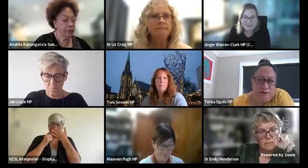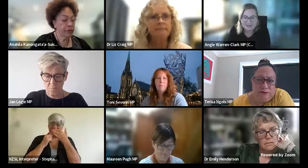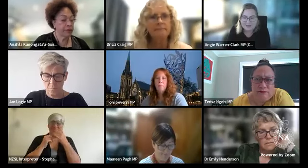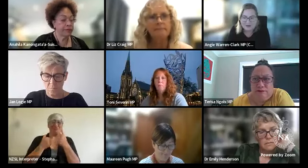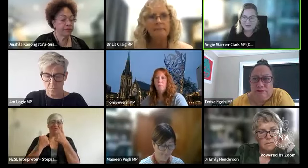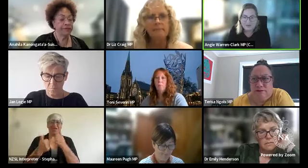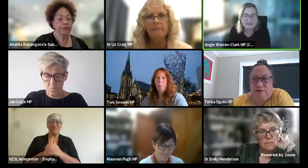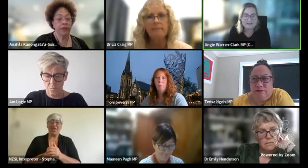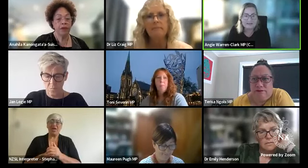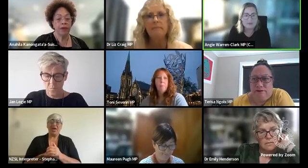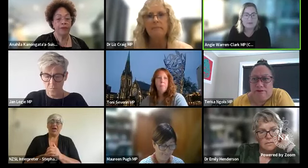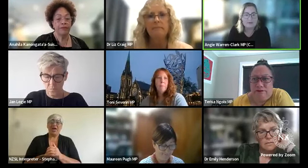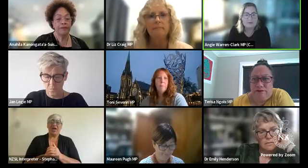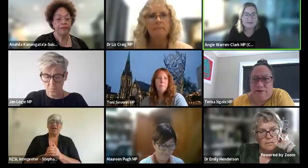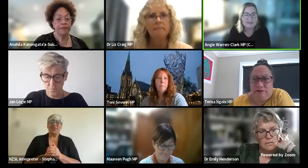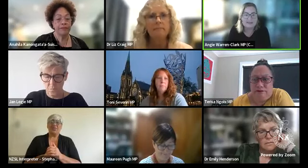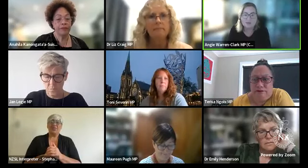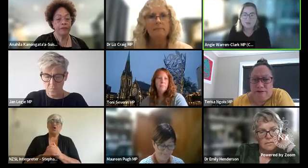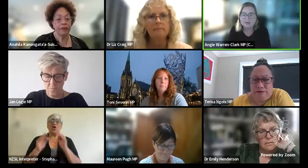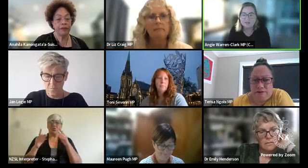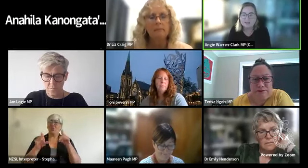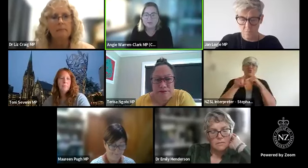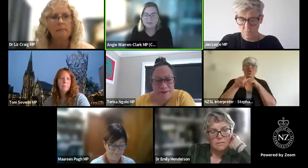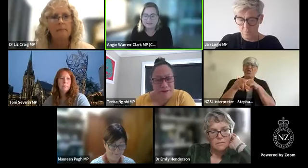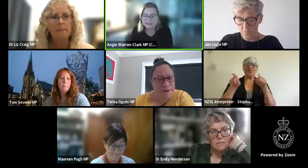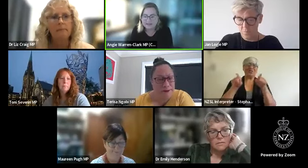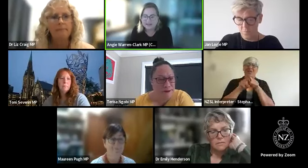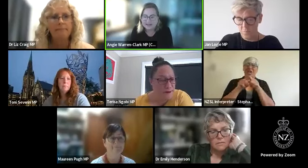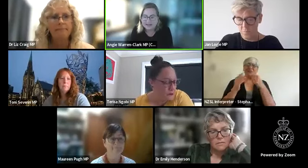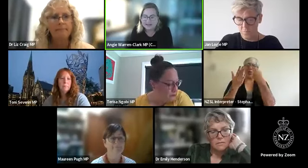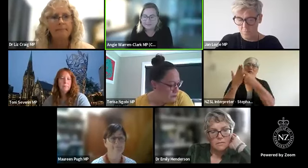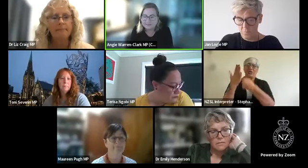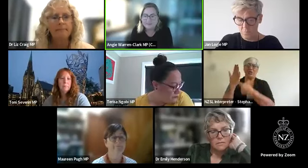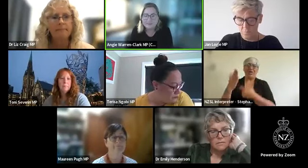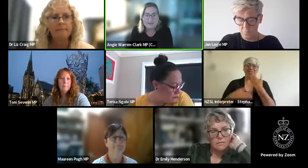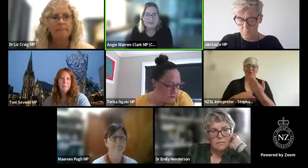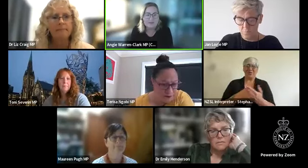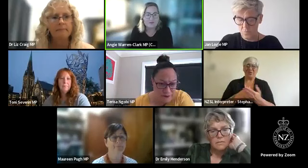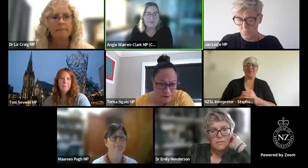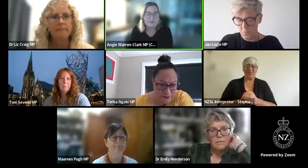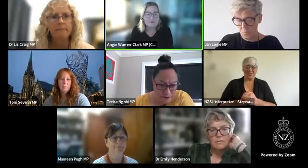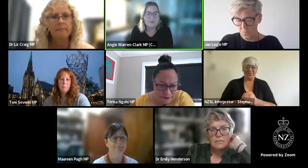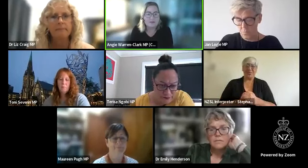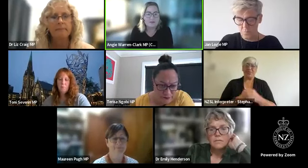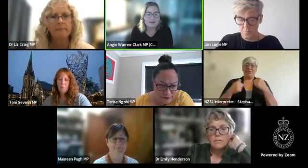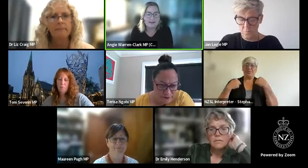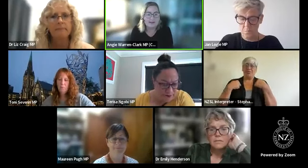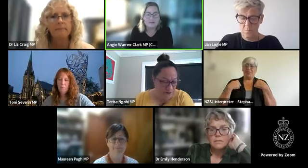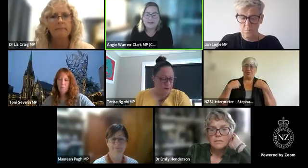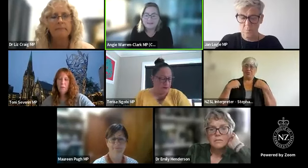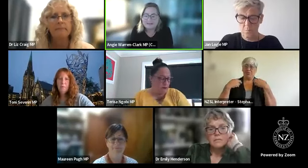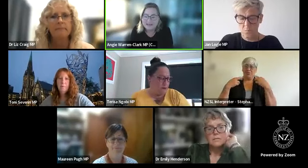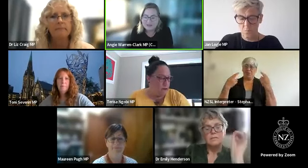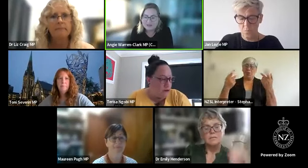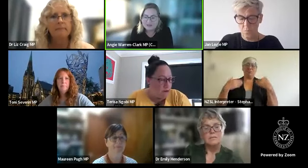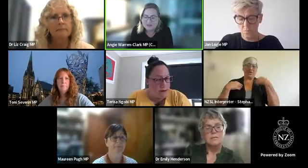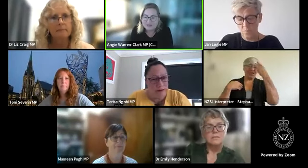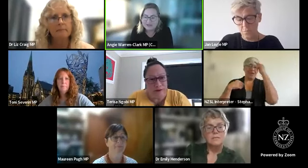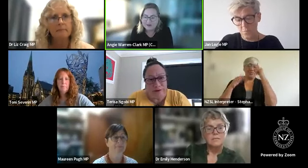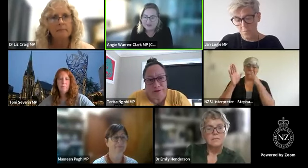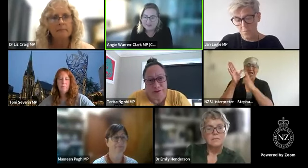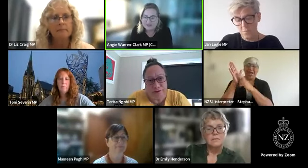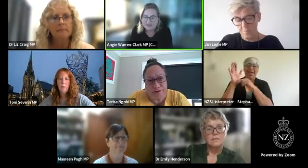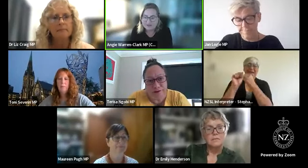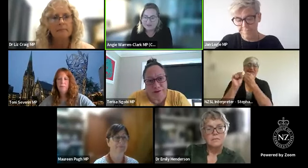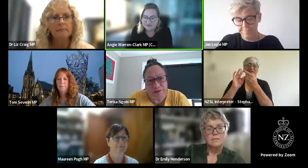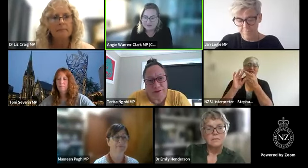Great. We're going to go, team will keep to the same order that we're in. So for, my name's Angie